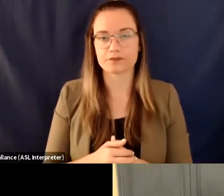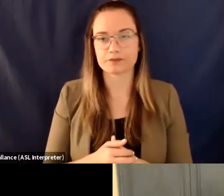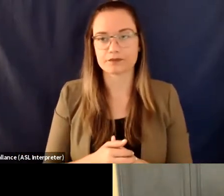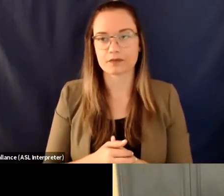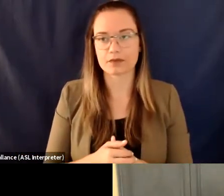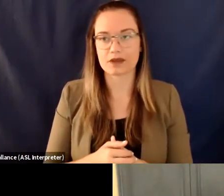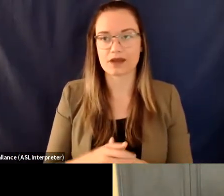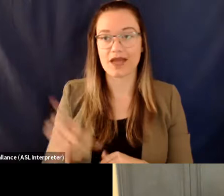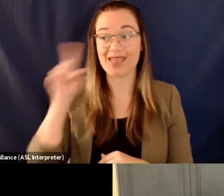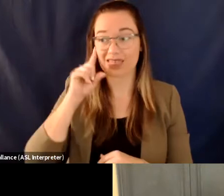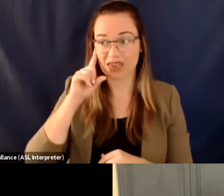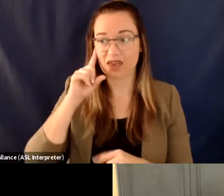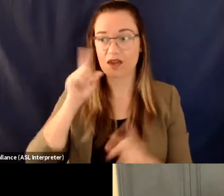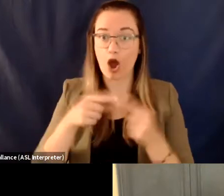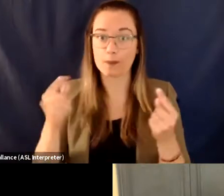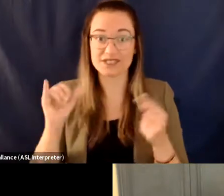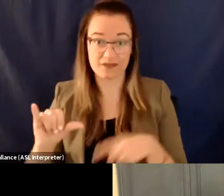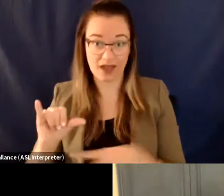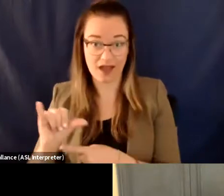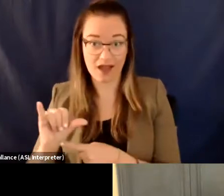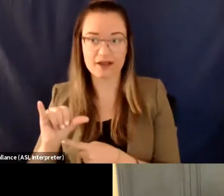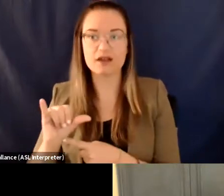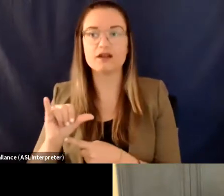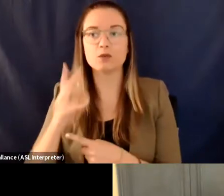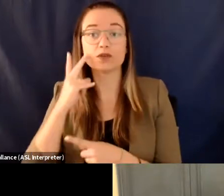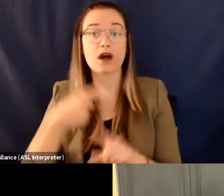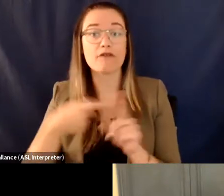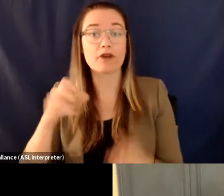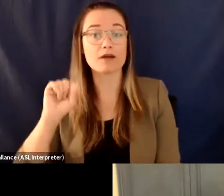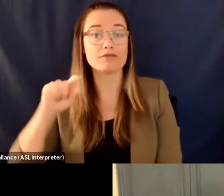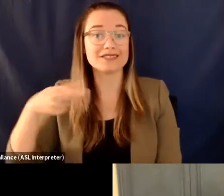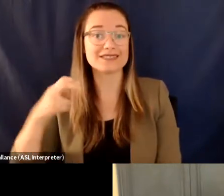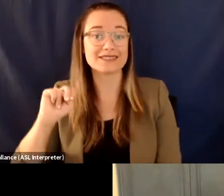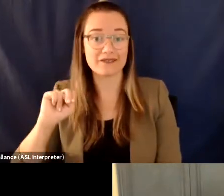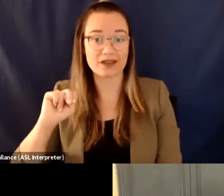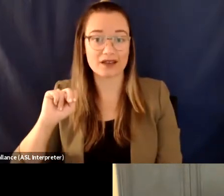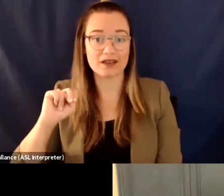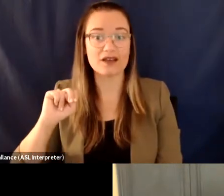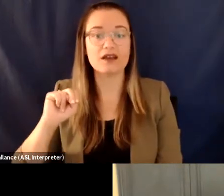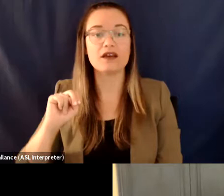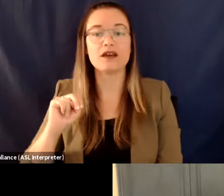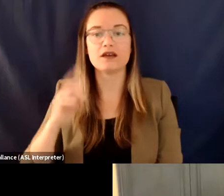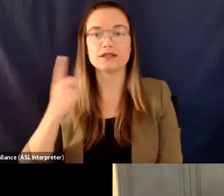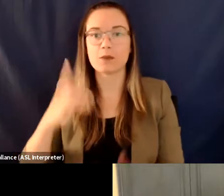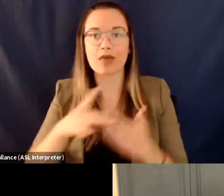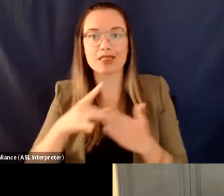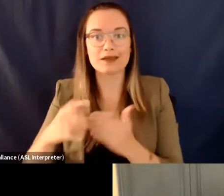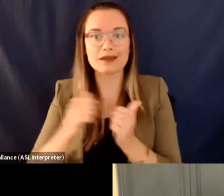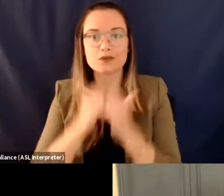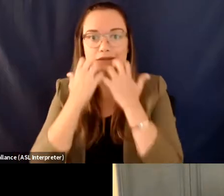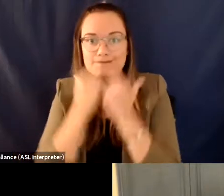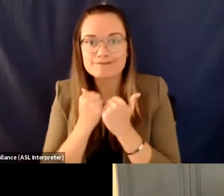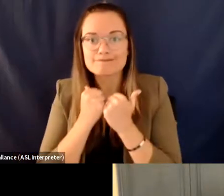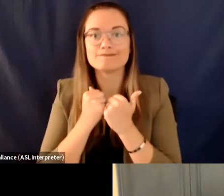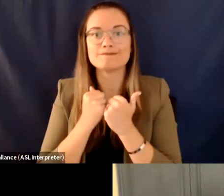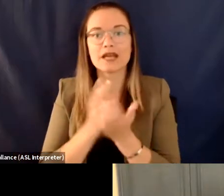you know, to counter that though is what, of course, what we saw in Stephen, which is somebody who you know, leads with compassion and integrity